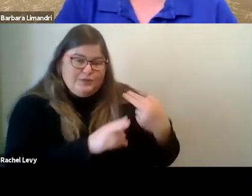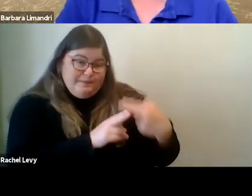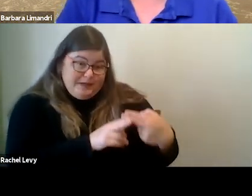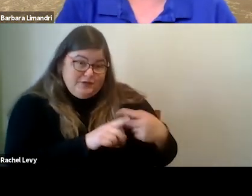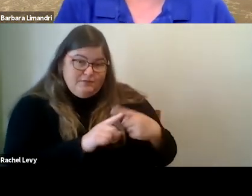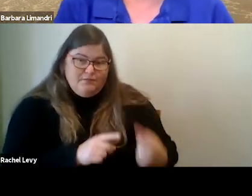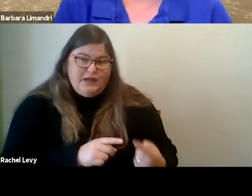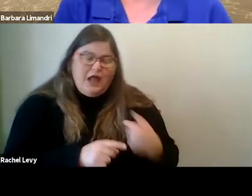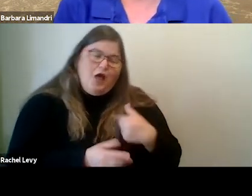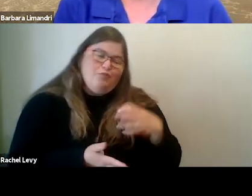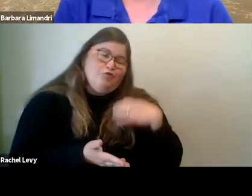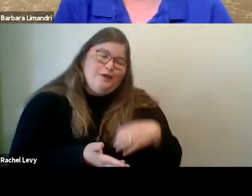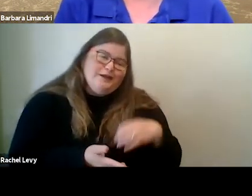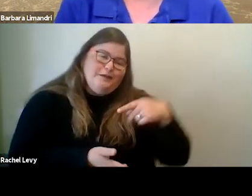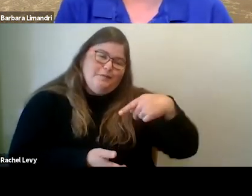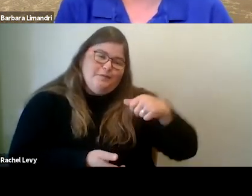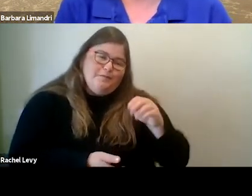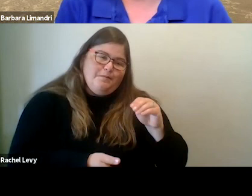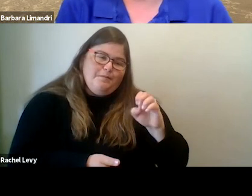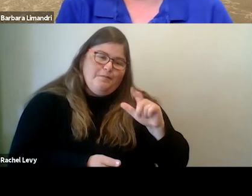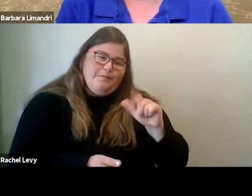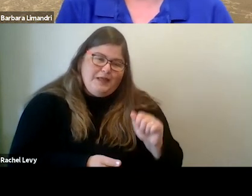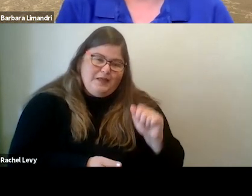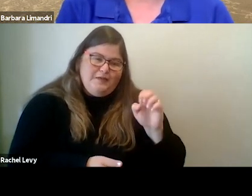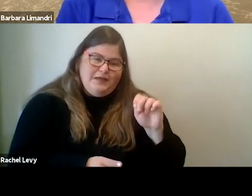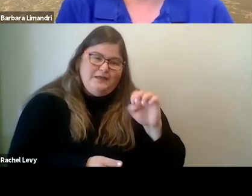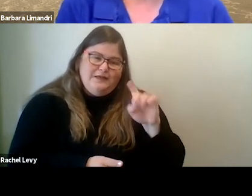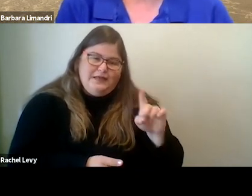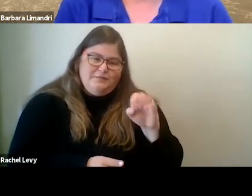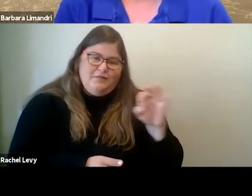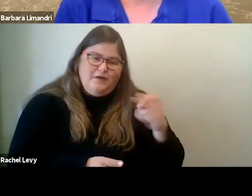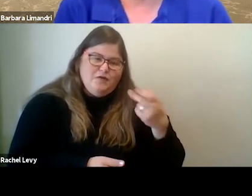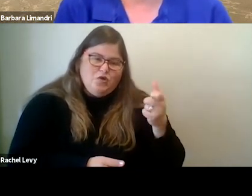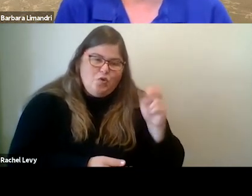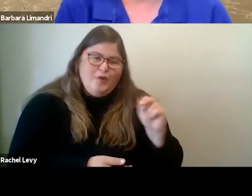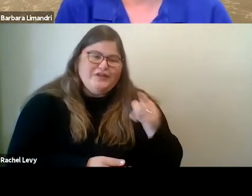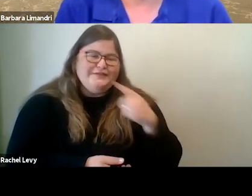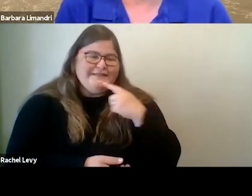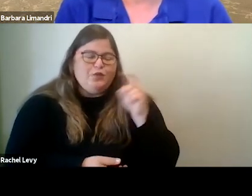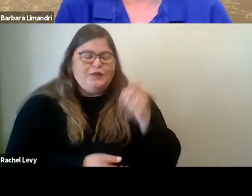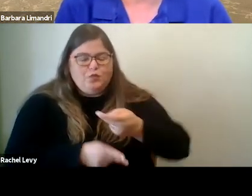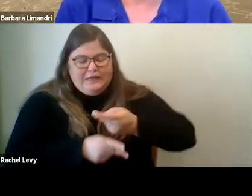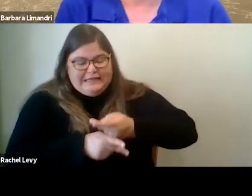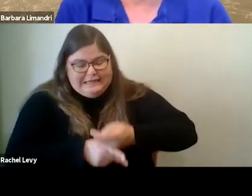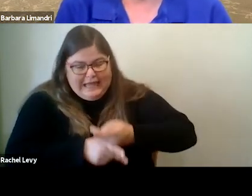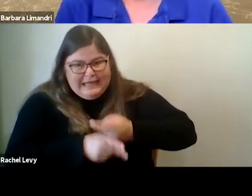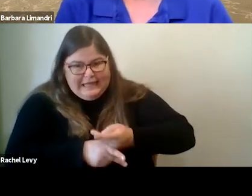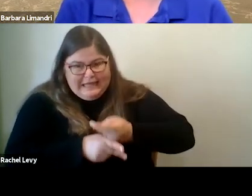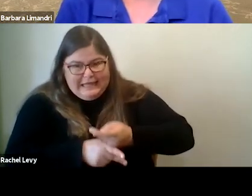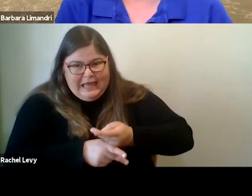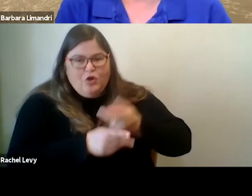credit Pamela Andefjord. I love that statement. We need to take care to the